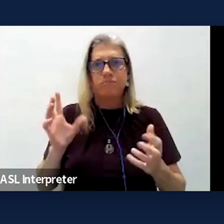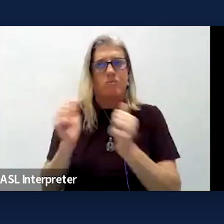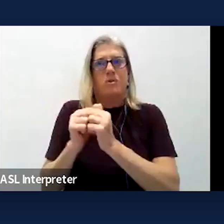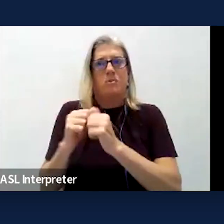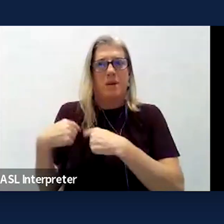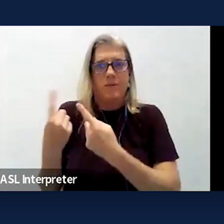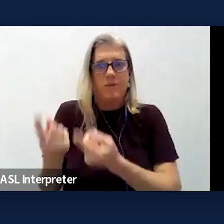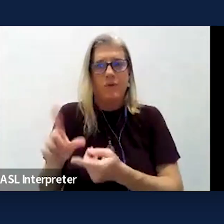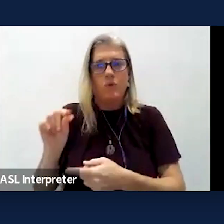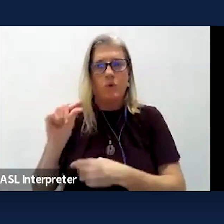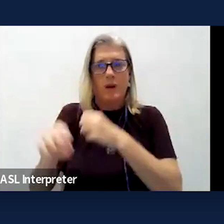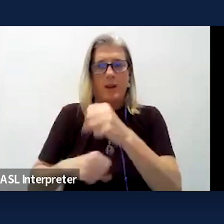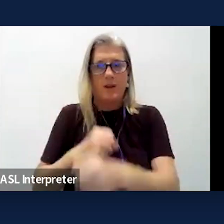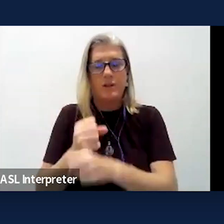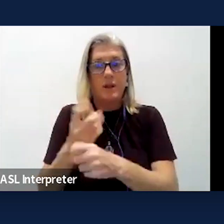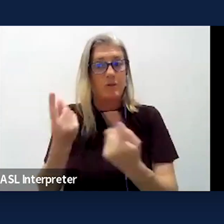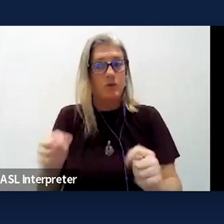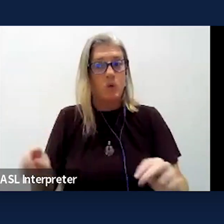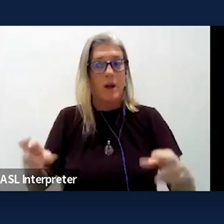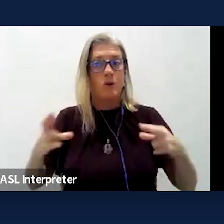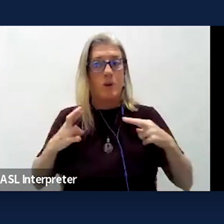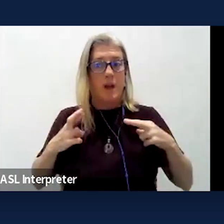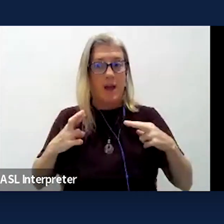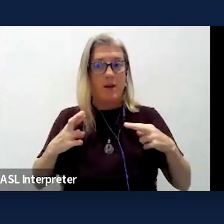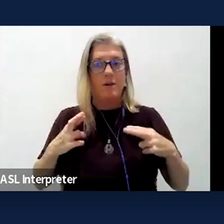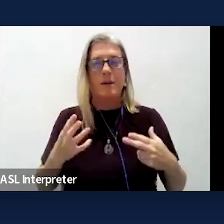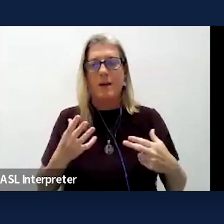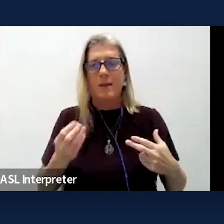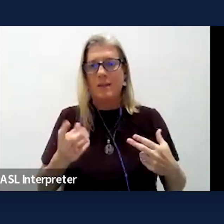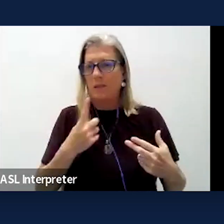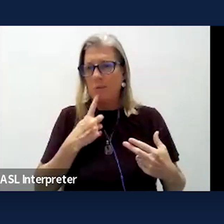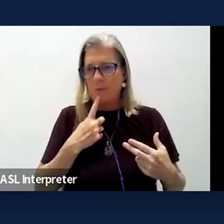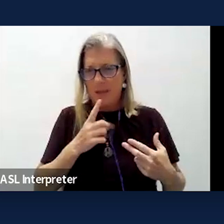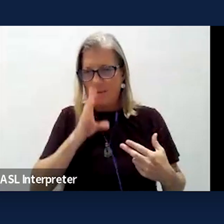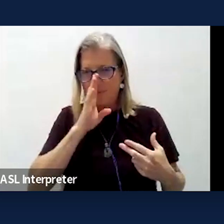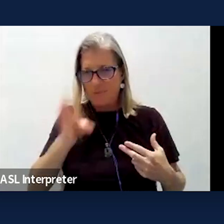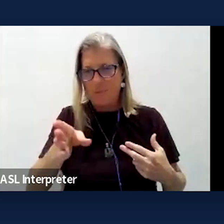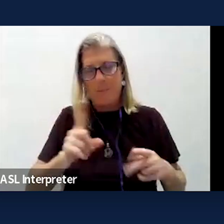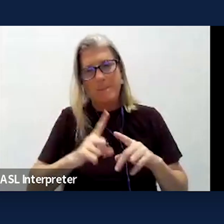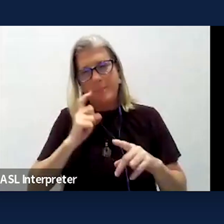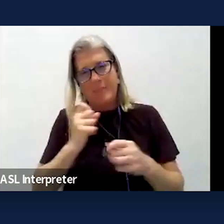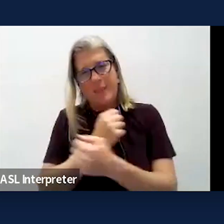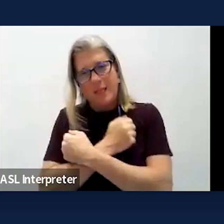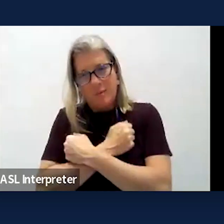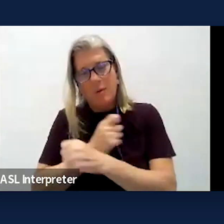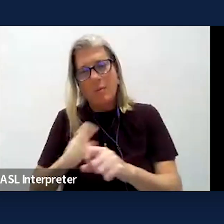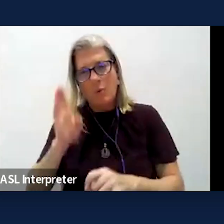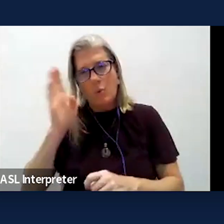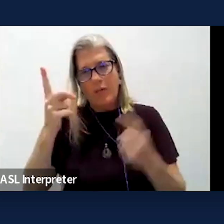Darius, we're planning to retire. So, they don't say it upright because they love me, but it's going